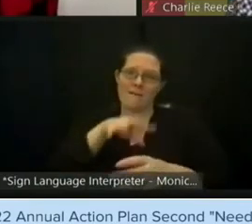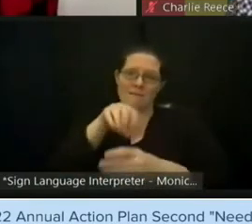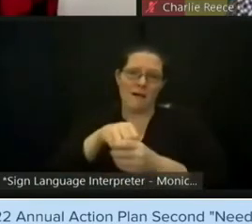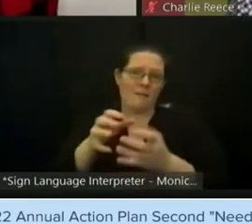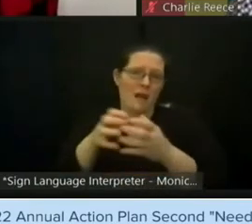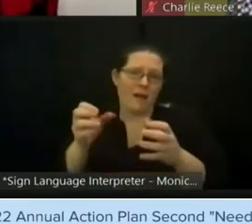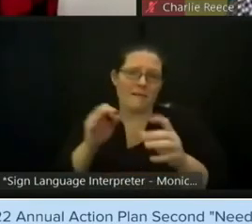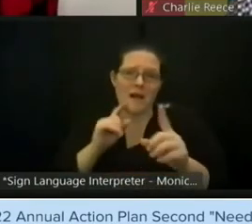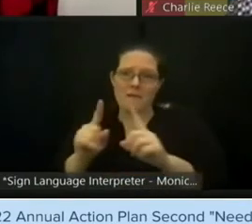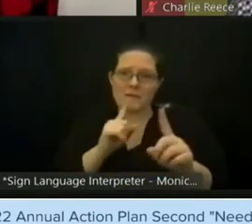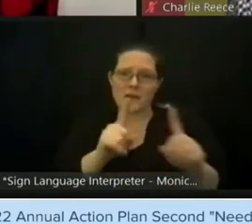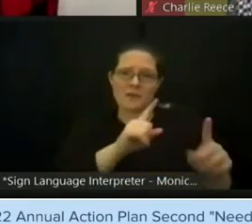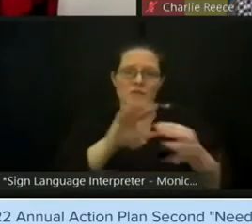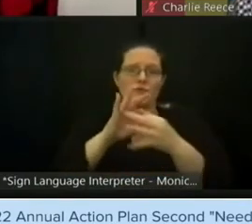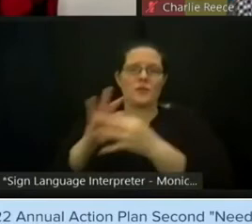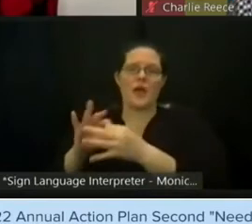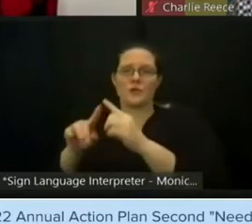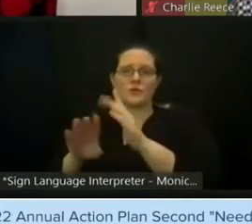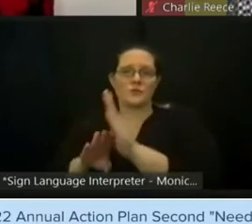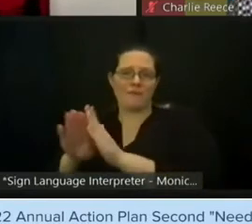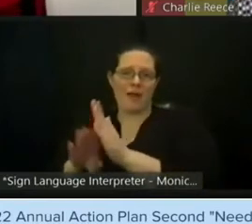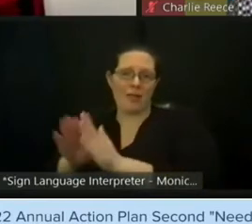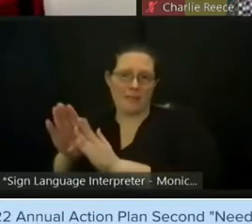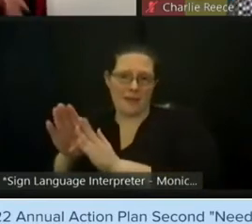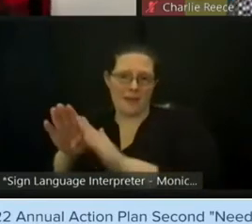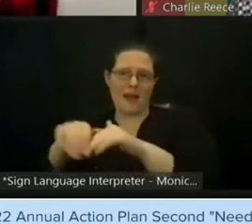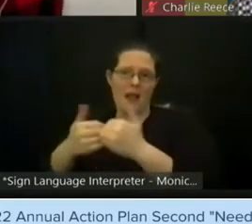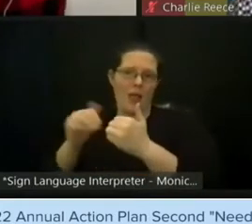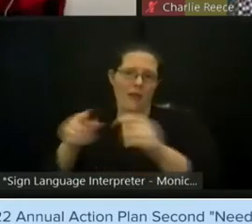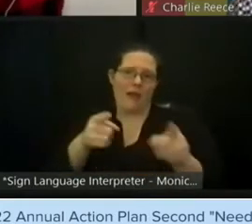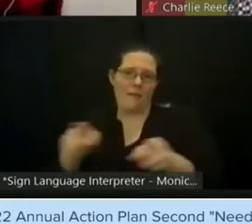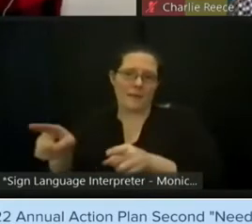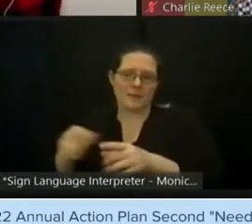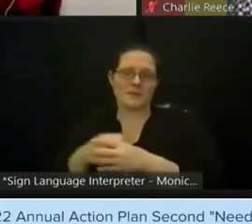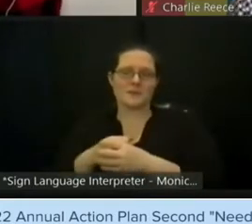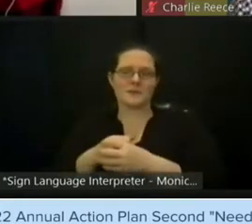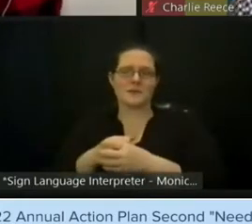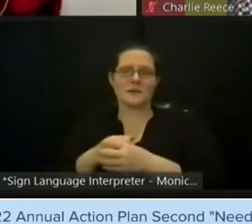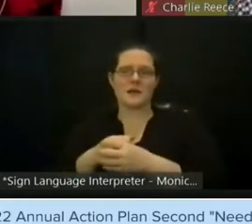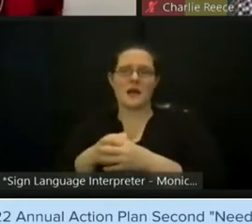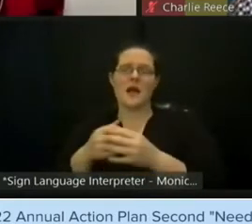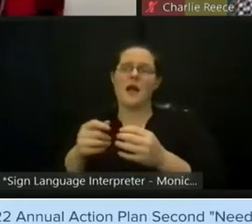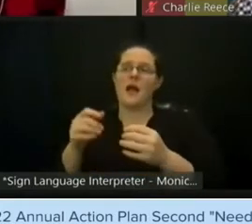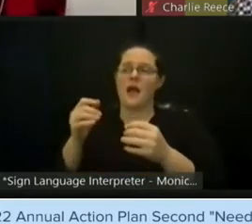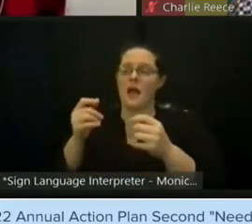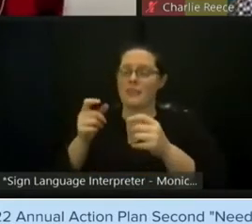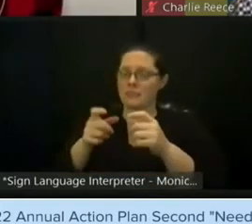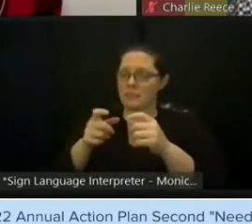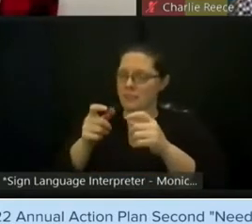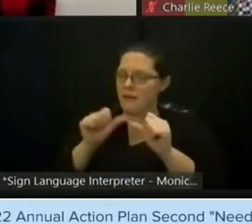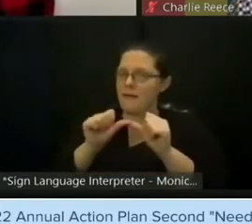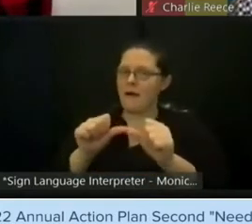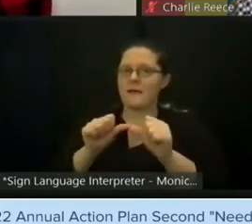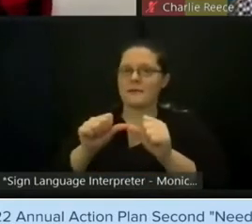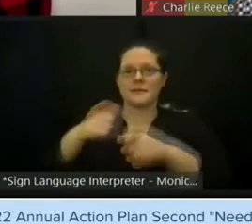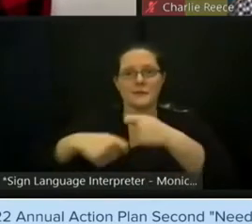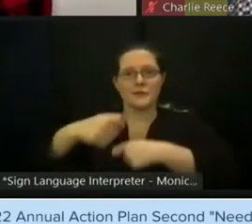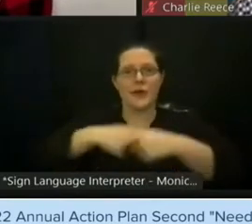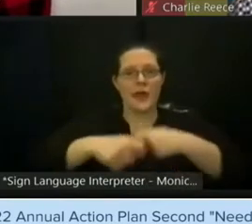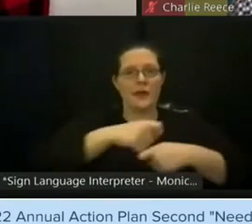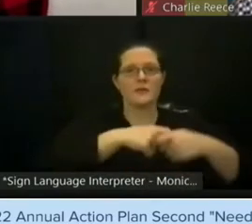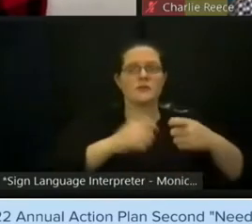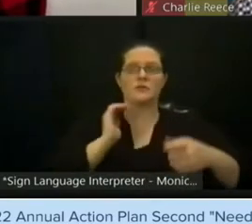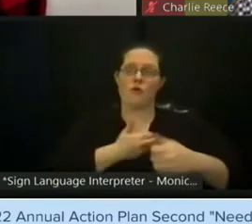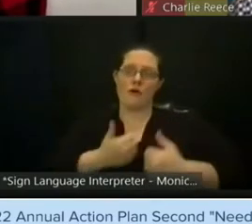how development takes place, and the constant churn in our lives makes it hard for us to wrap our minds around the changing, you